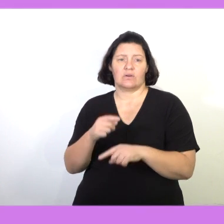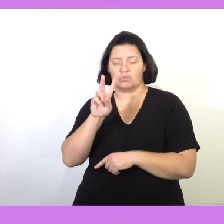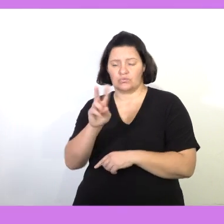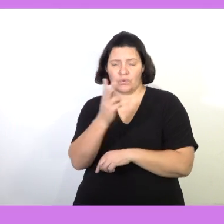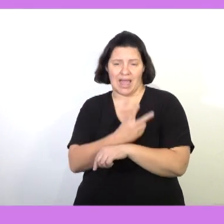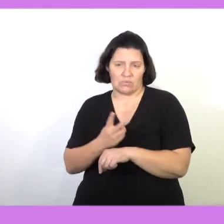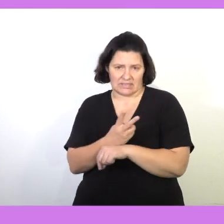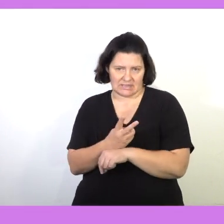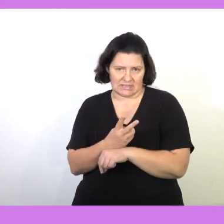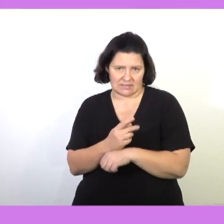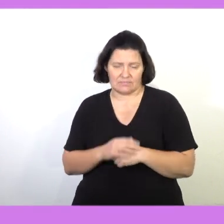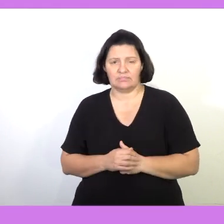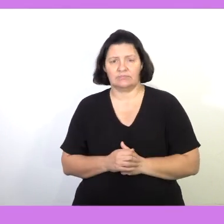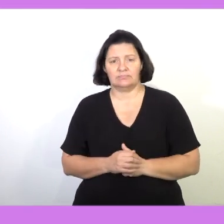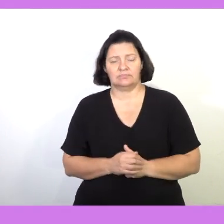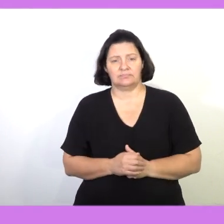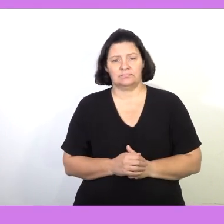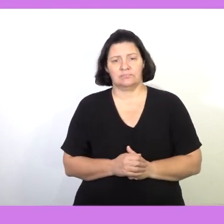is 2 hours.